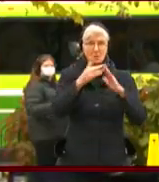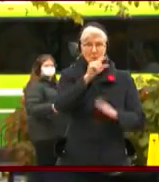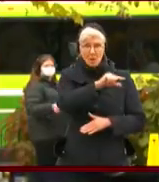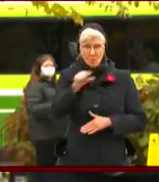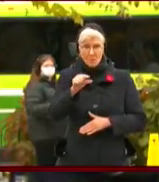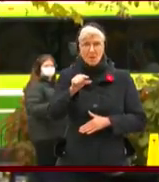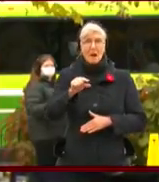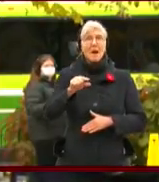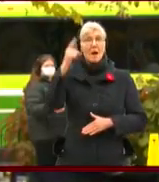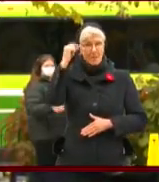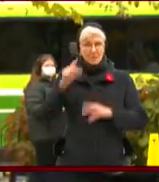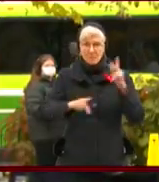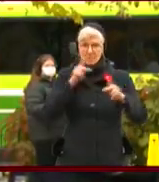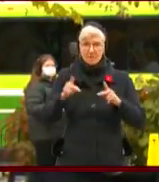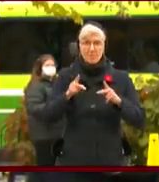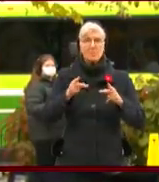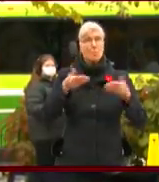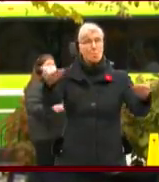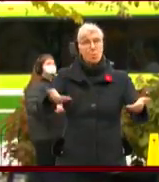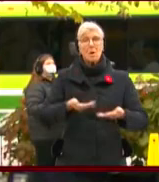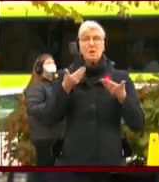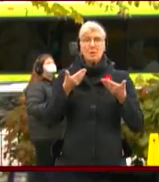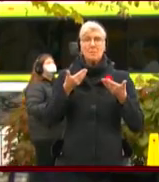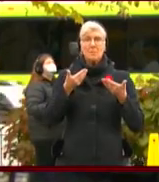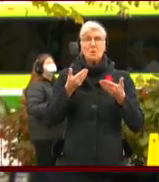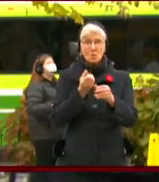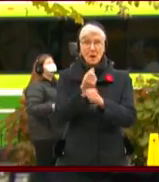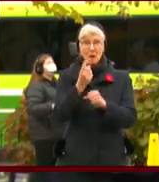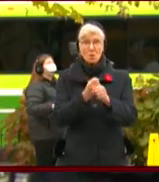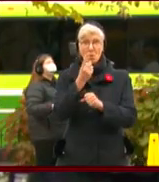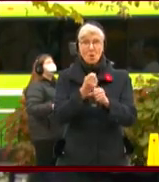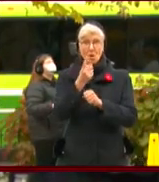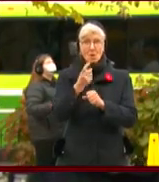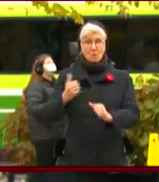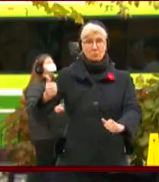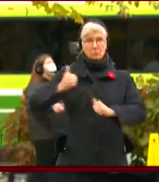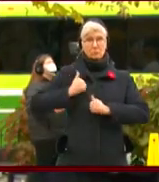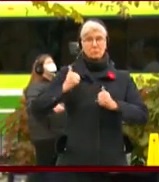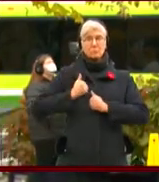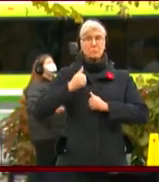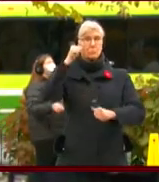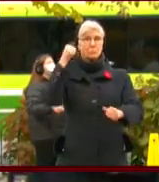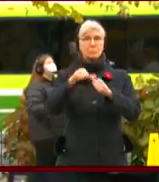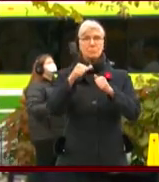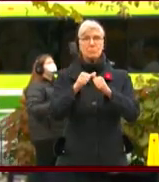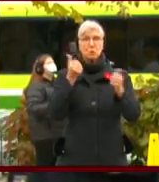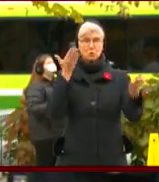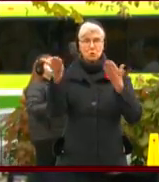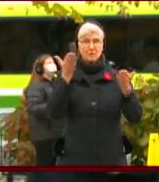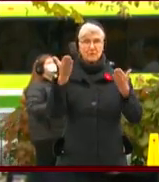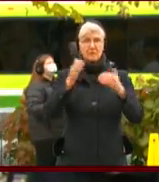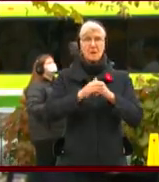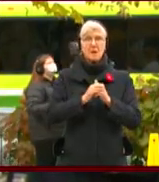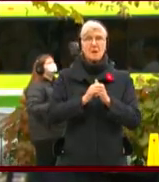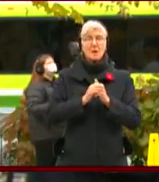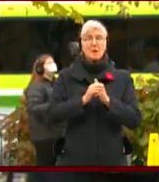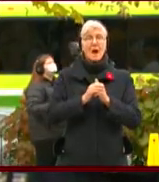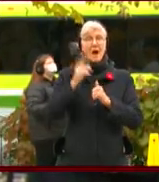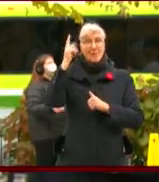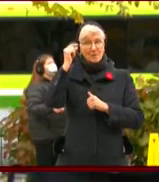Hamiltonians. Welcome to the annual Remembrance Day Memorial Service. Hamiltonians have been gathering at the Cenotaph